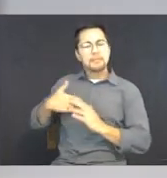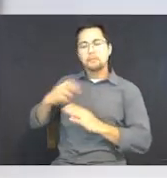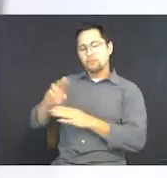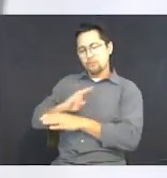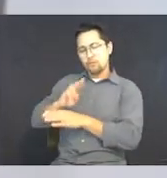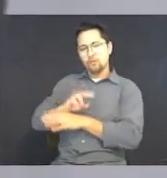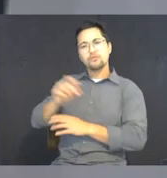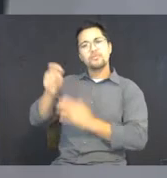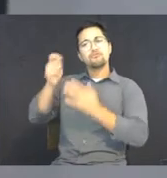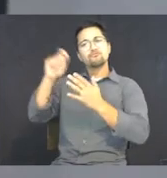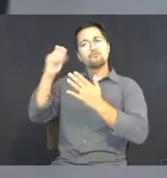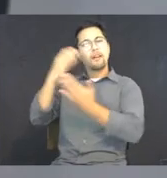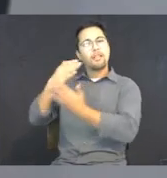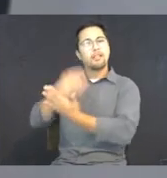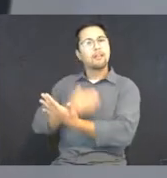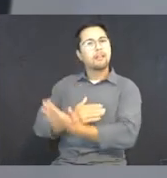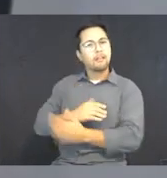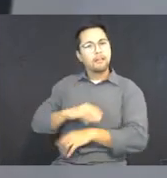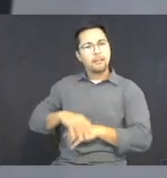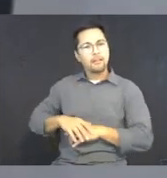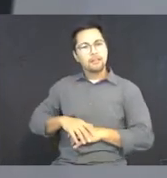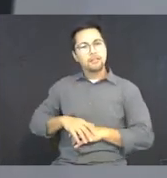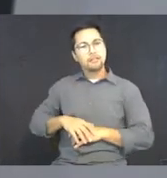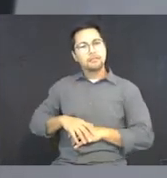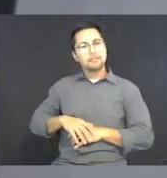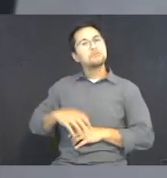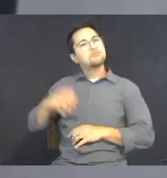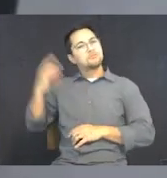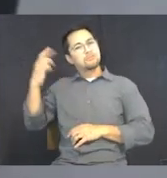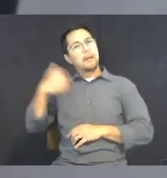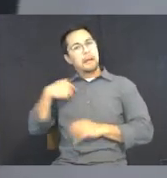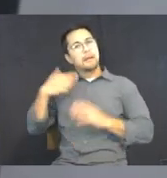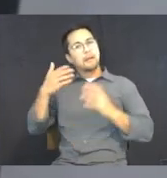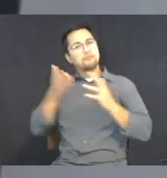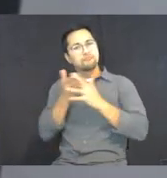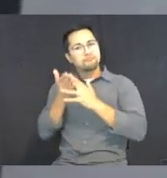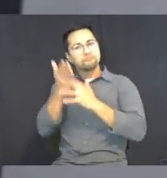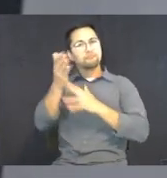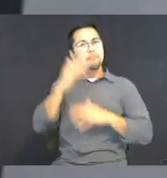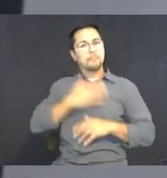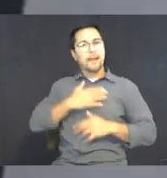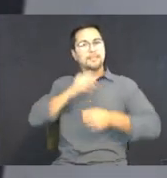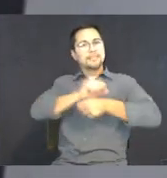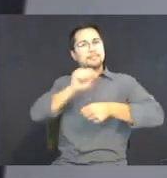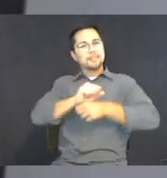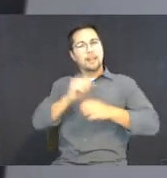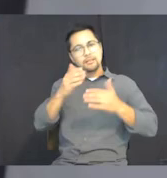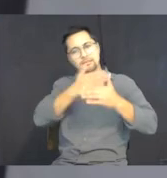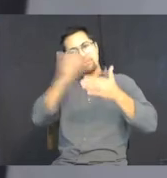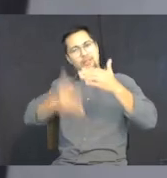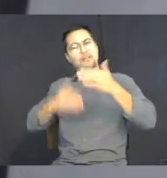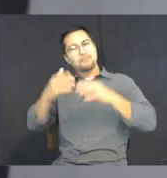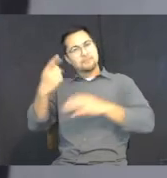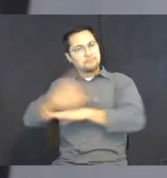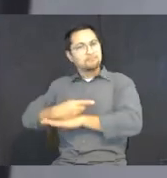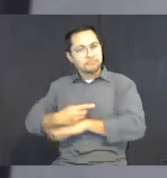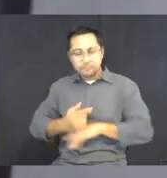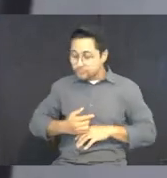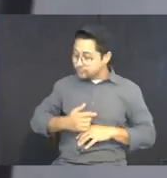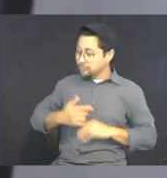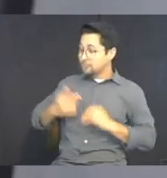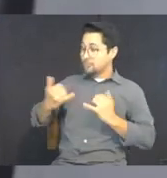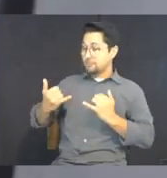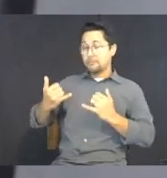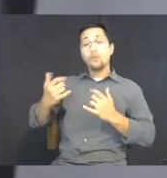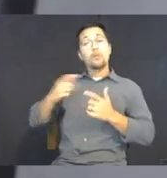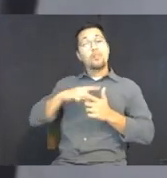into the Butler system to check your iPad. Steve, check your iPad for your